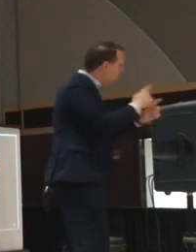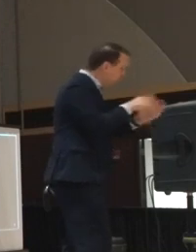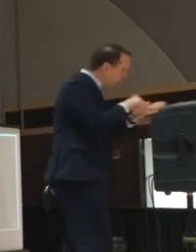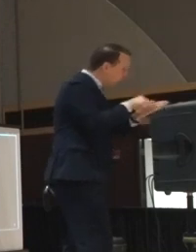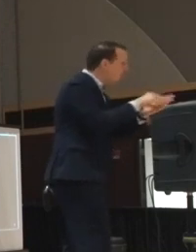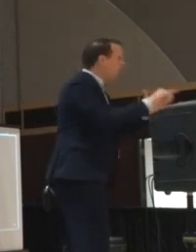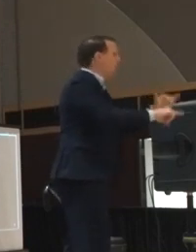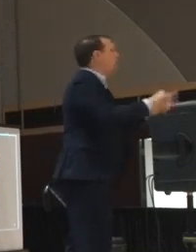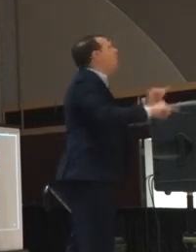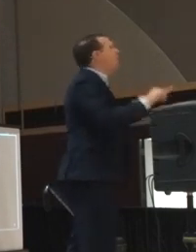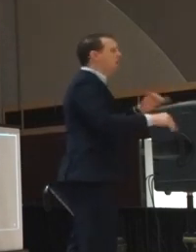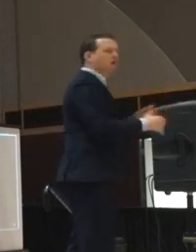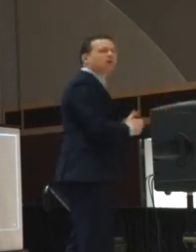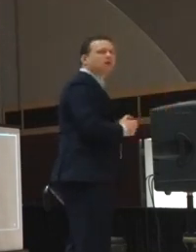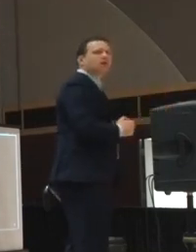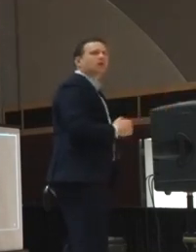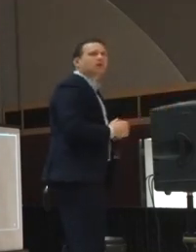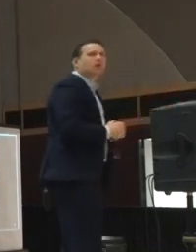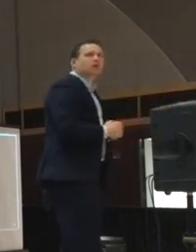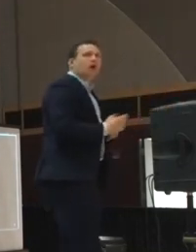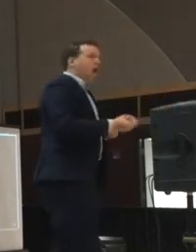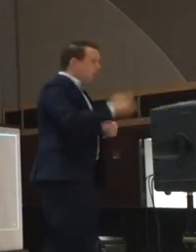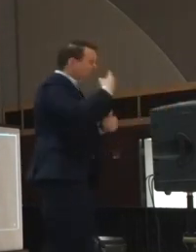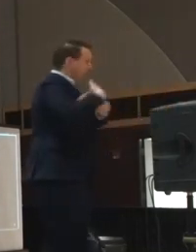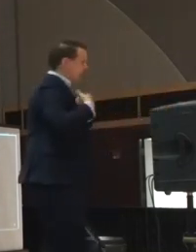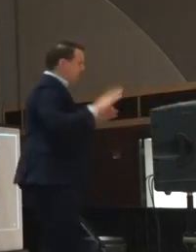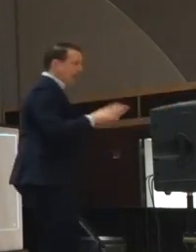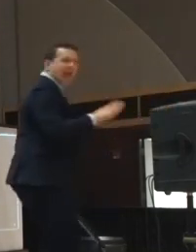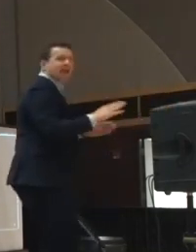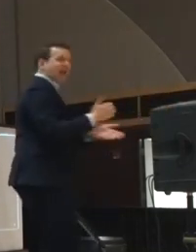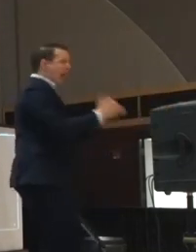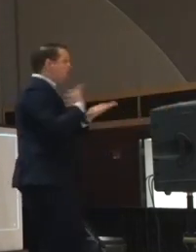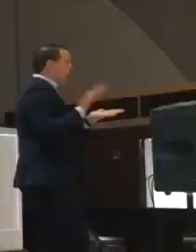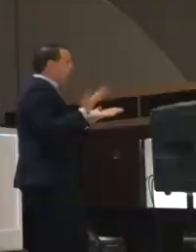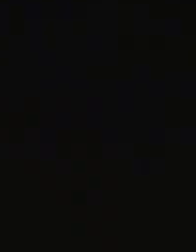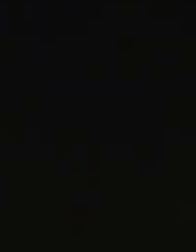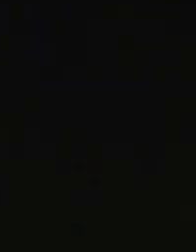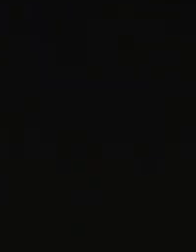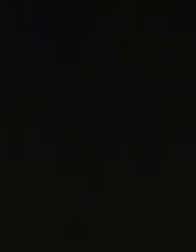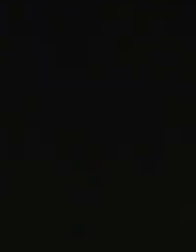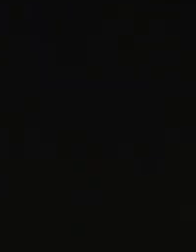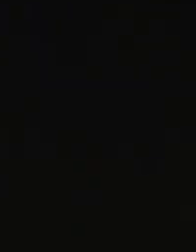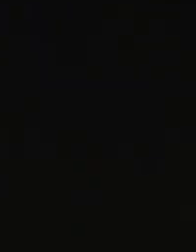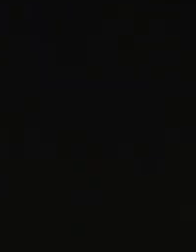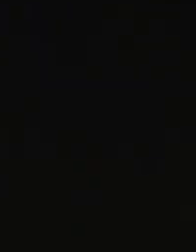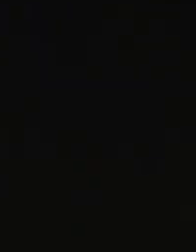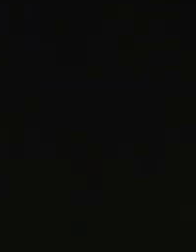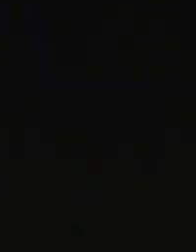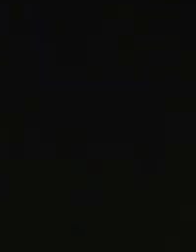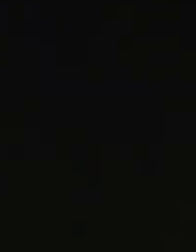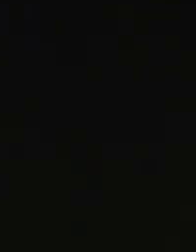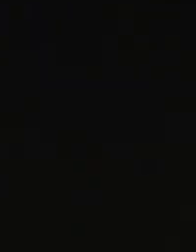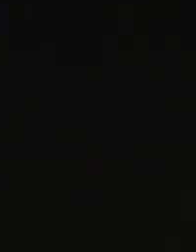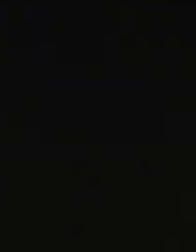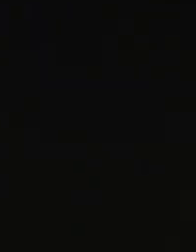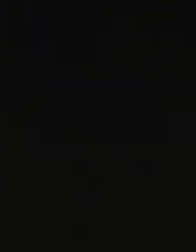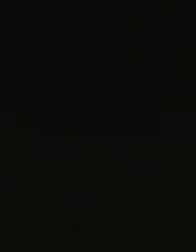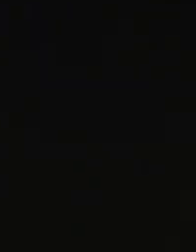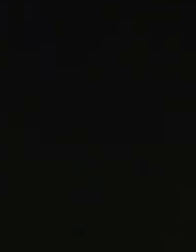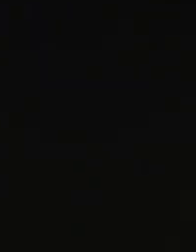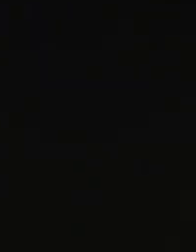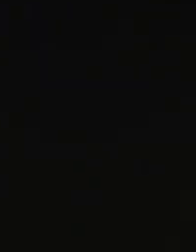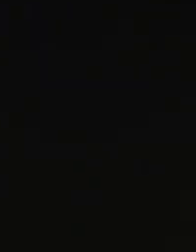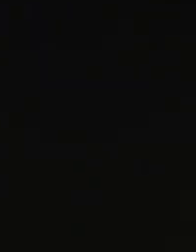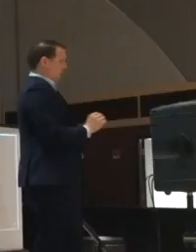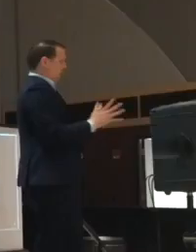knowledge. Understanding animal behavior, aided by visual thinking. I'm a visual thinker. So